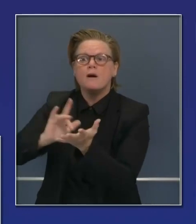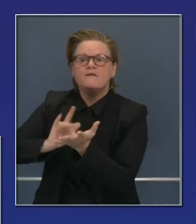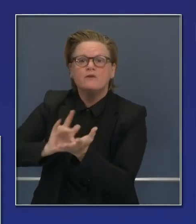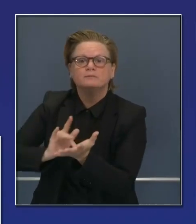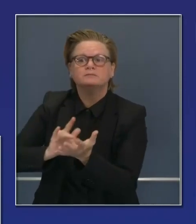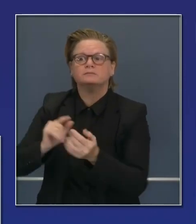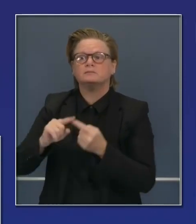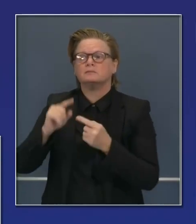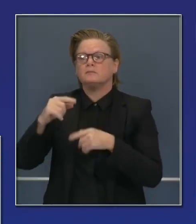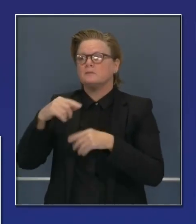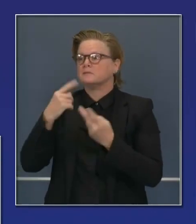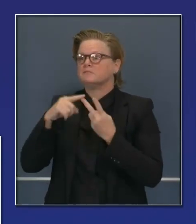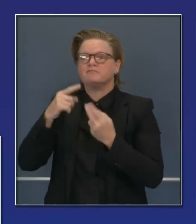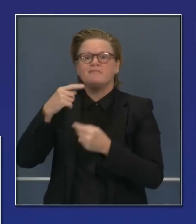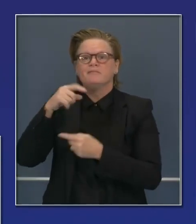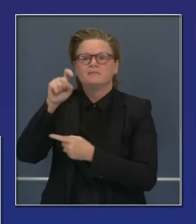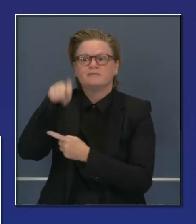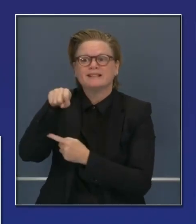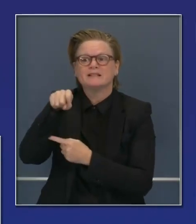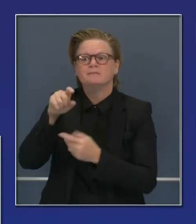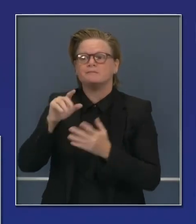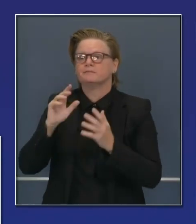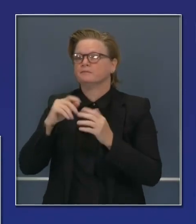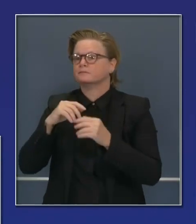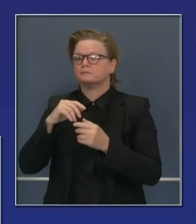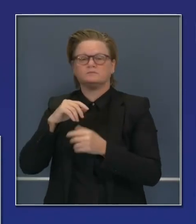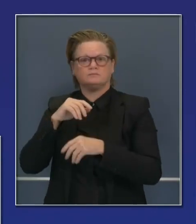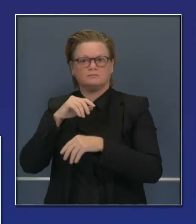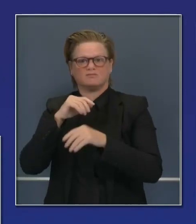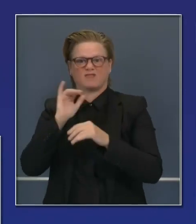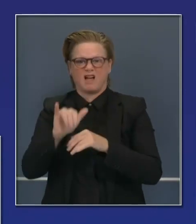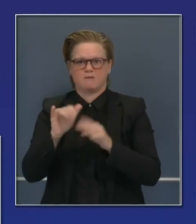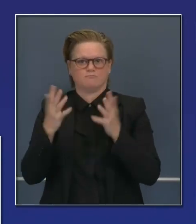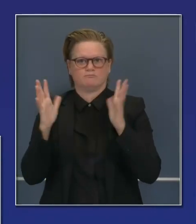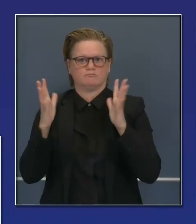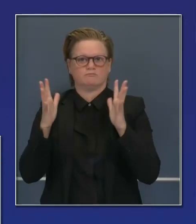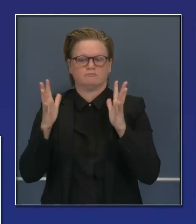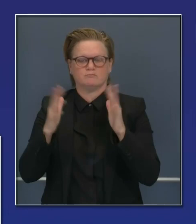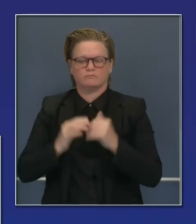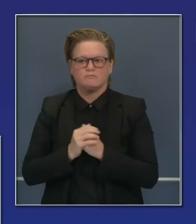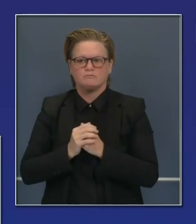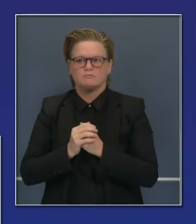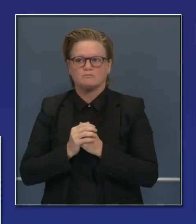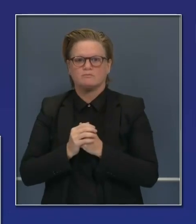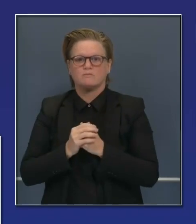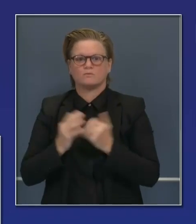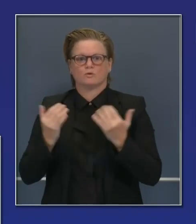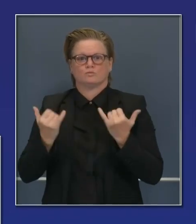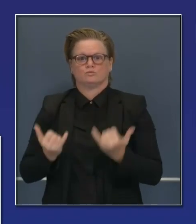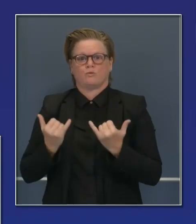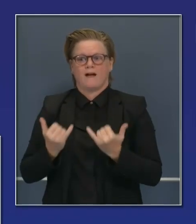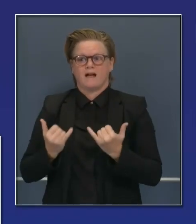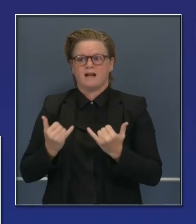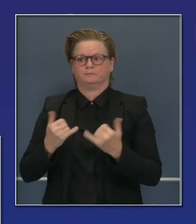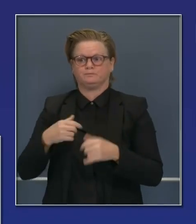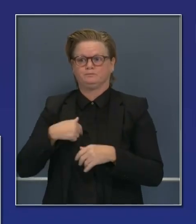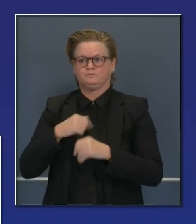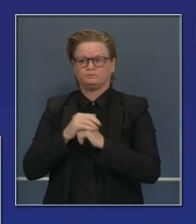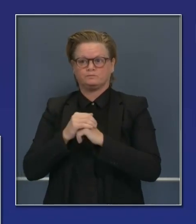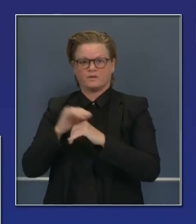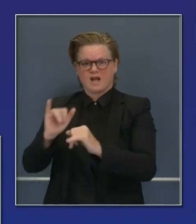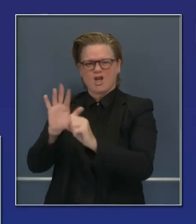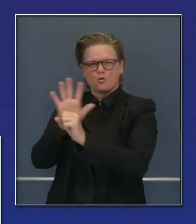Here's what we are introducing today. Regions where the ICU capacity is falling below